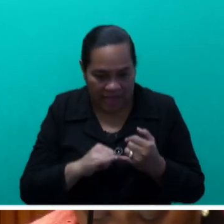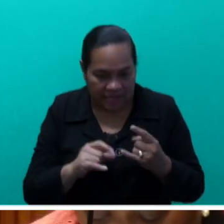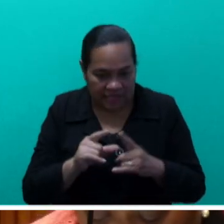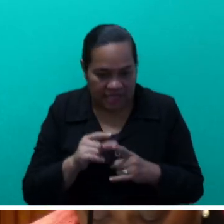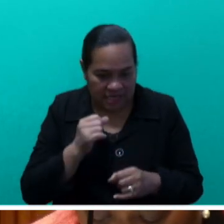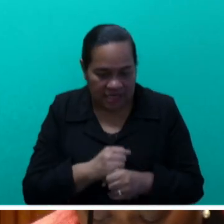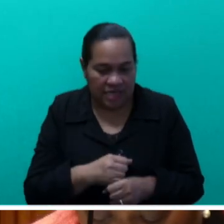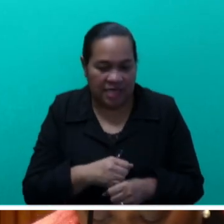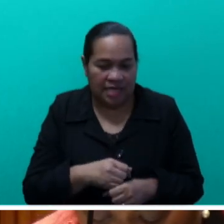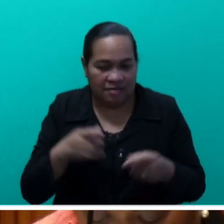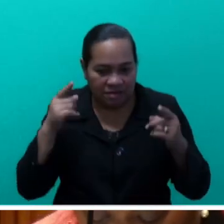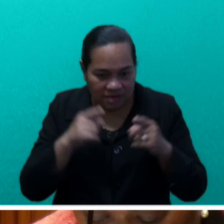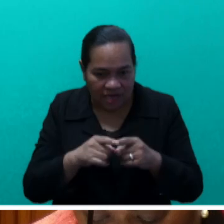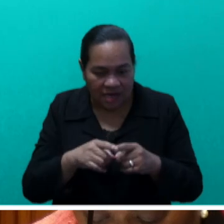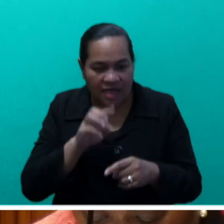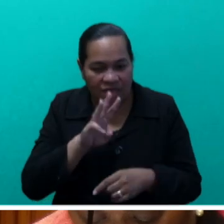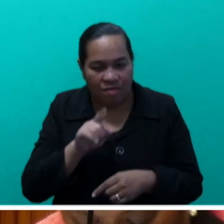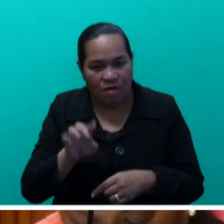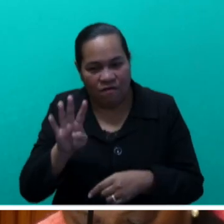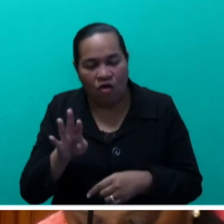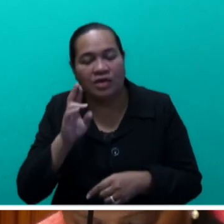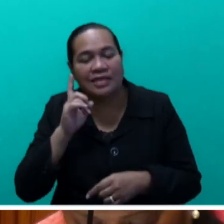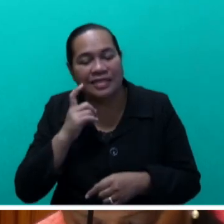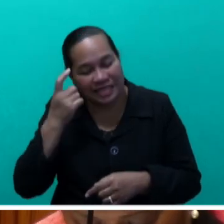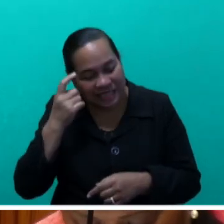3.4, which calls for reducing